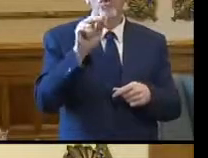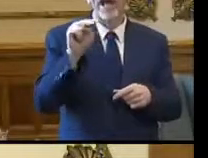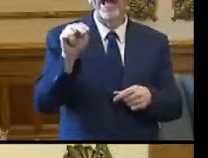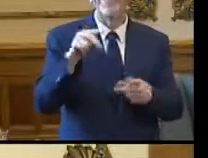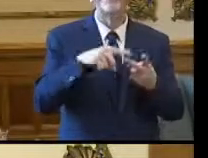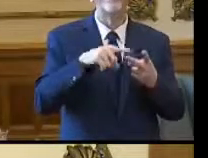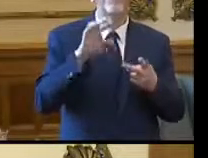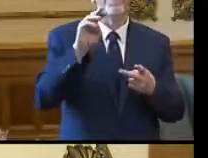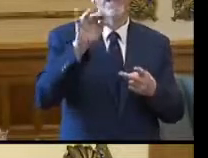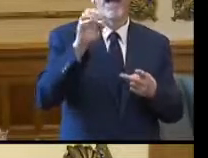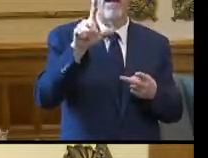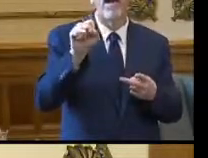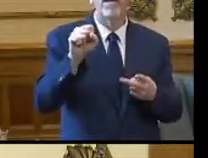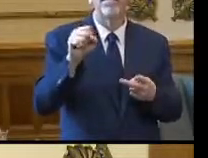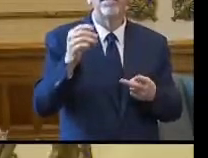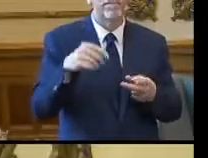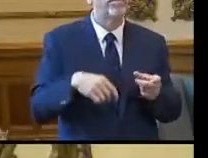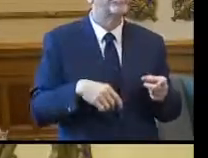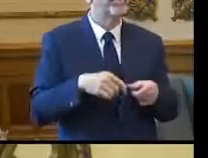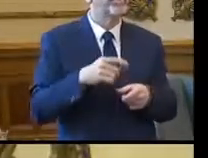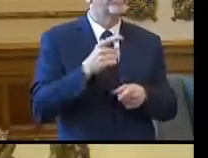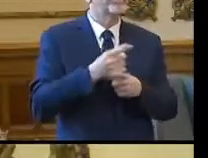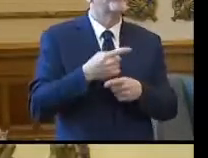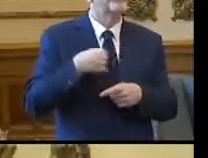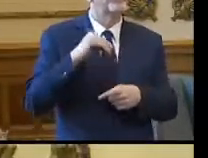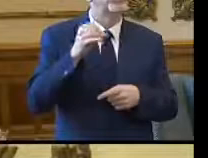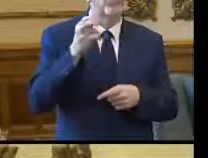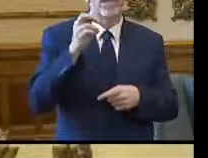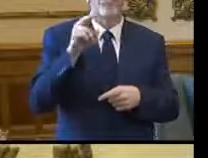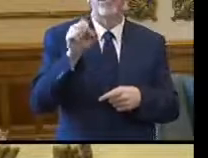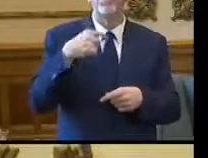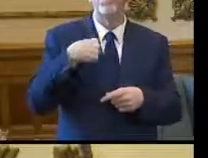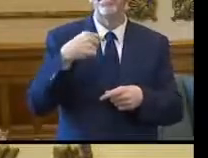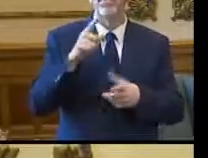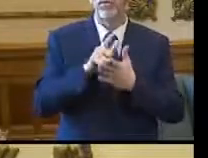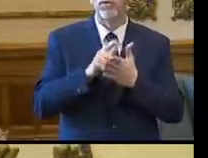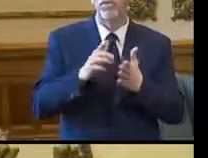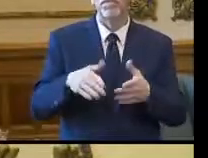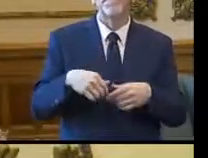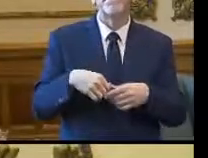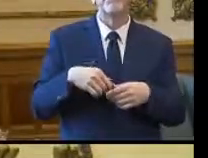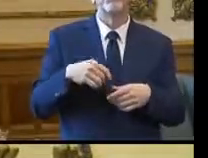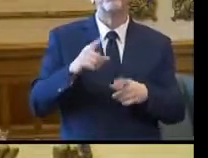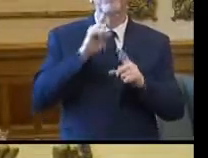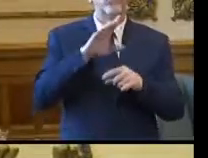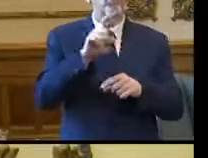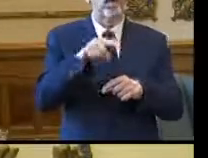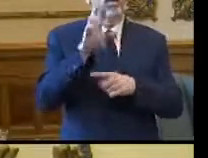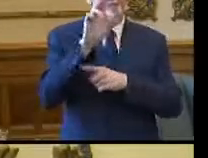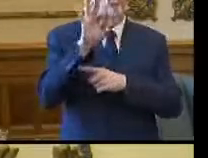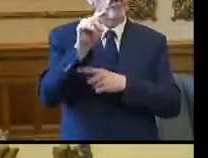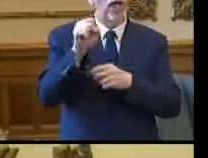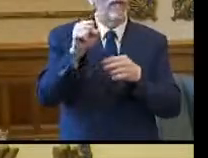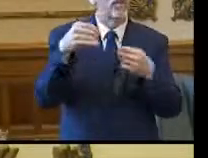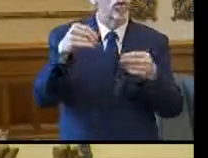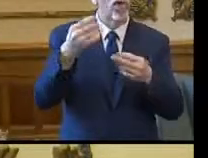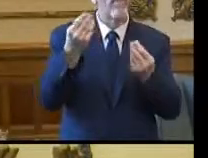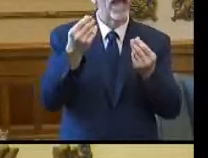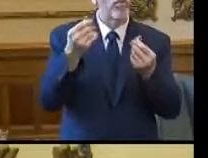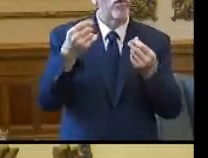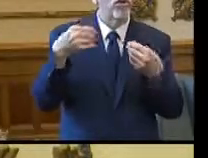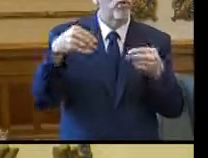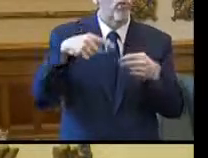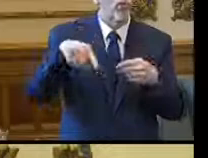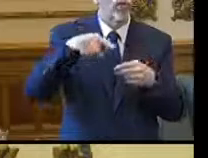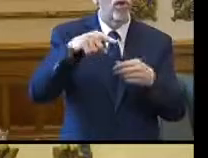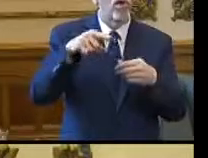Michael's and Yes. et cetera, et cetera? Joe Herons, General Counsel for the Governor. To answer your question, the craft stores and fabric stores would be able to